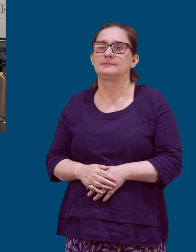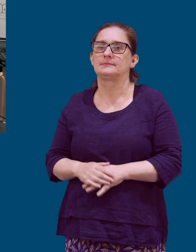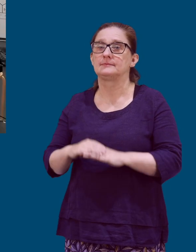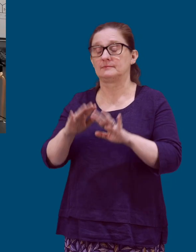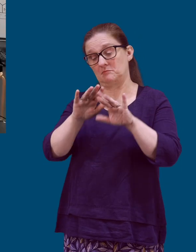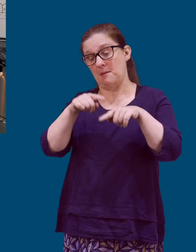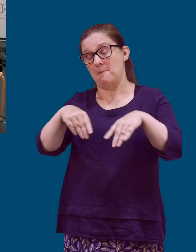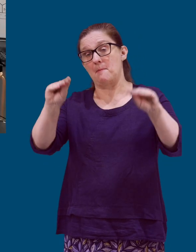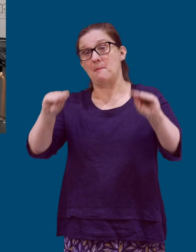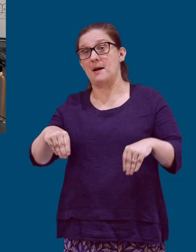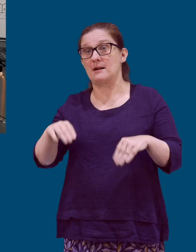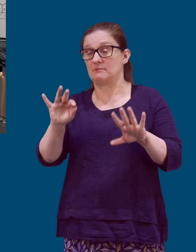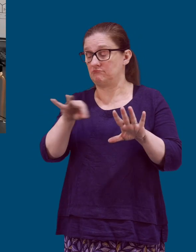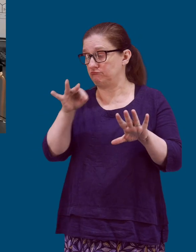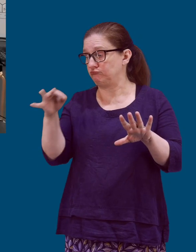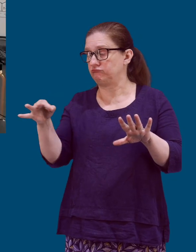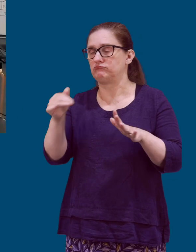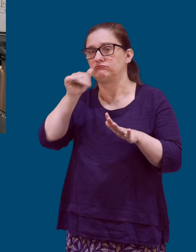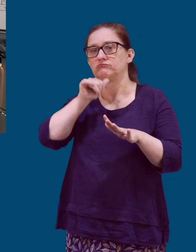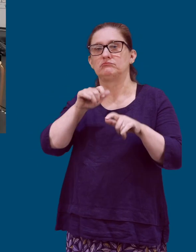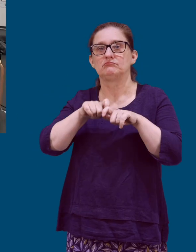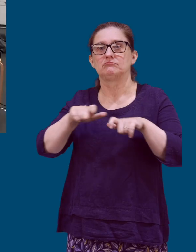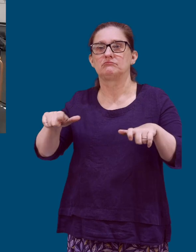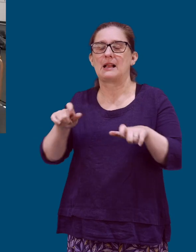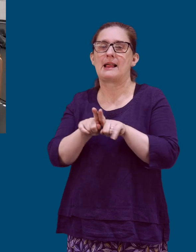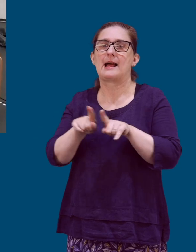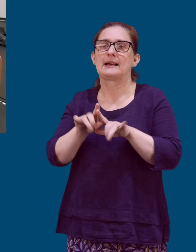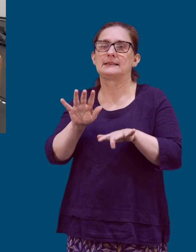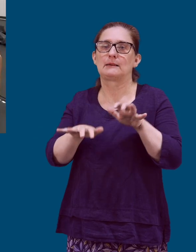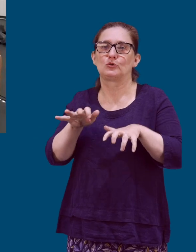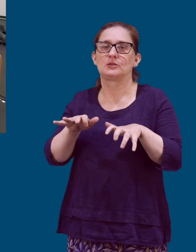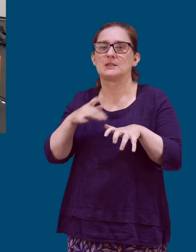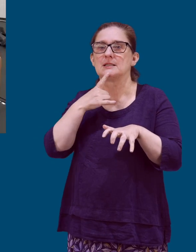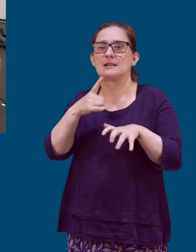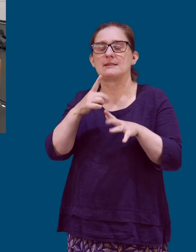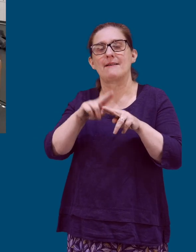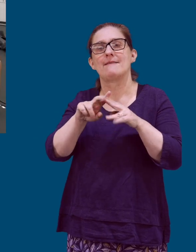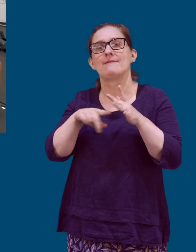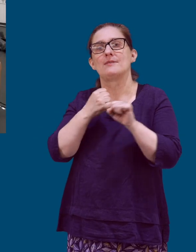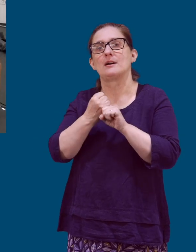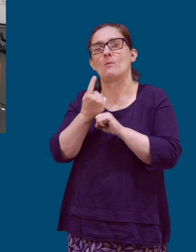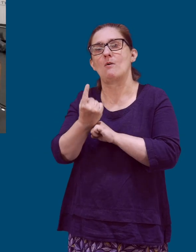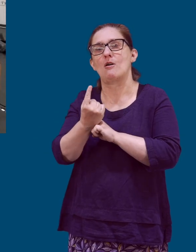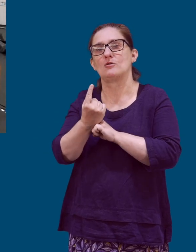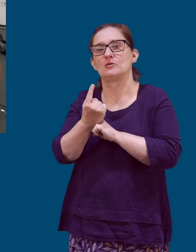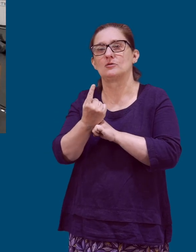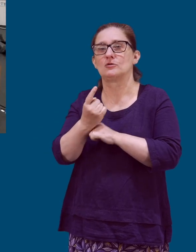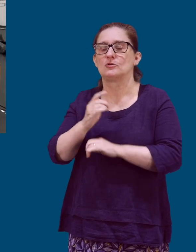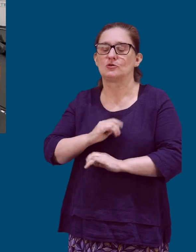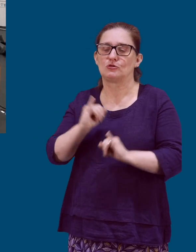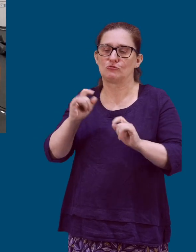Across the blanket, embroidered white text in the style of a typewriter reads, Fig 1, chronic musculoskeletal